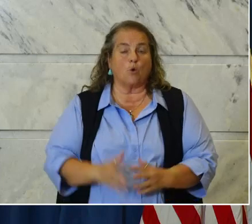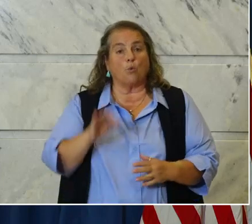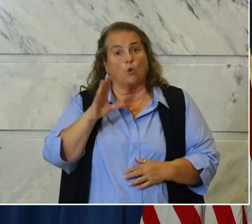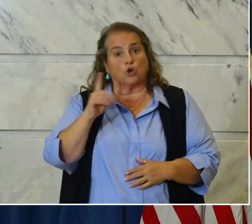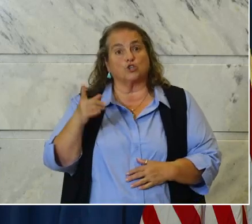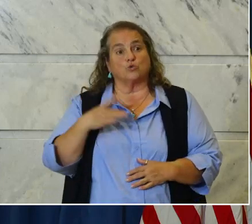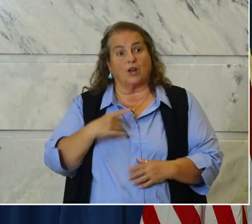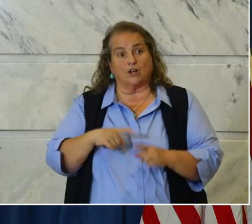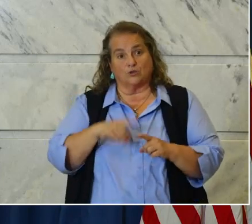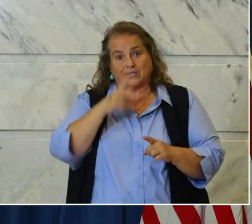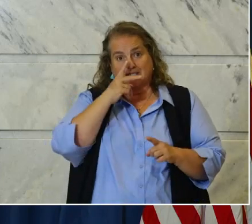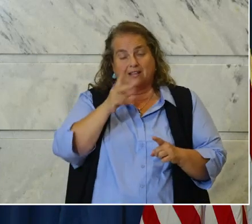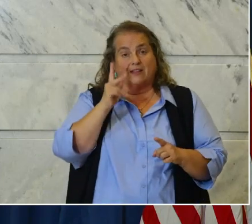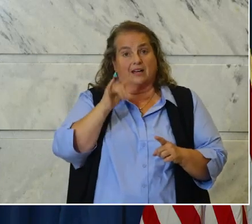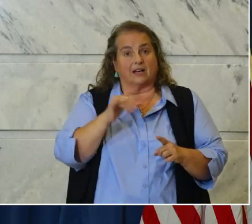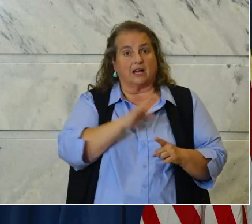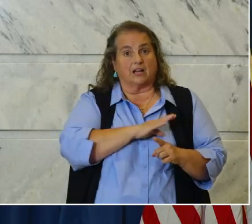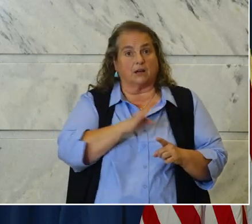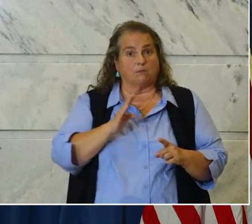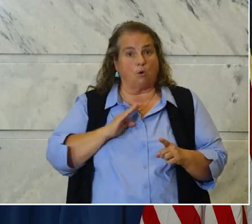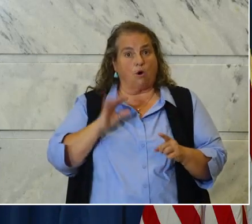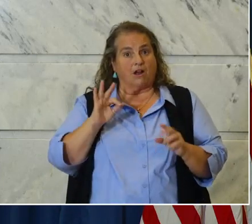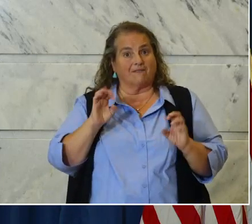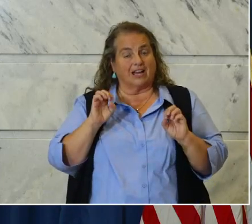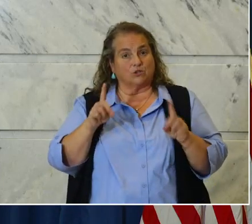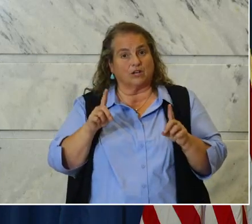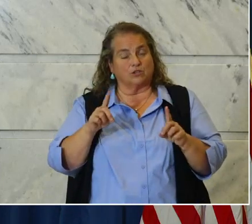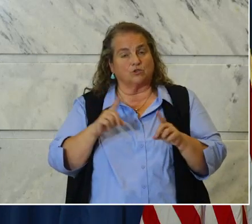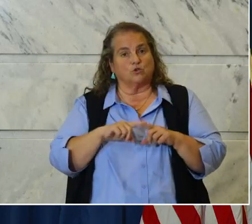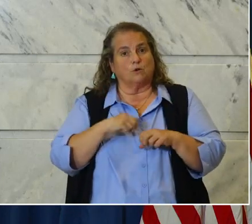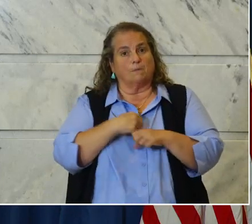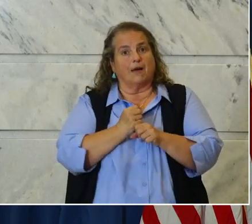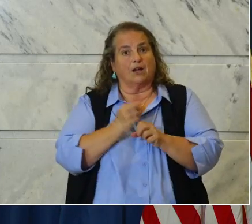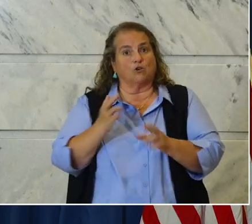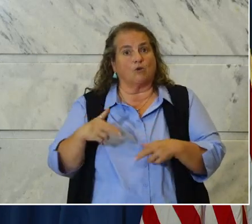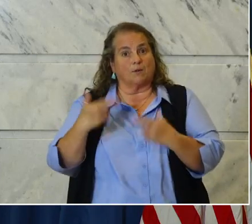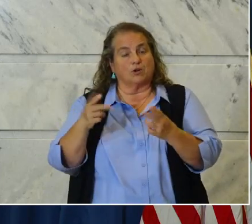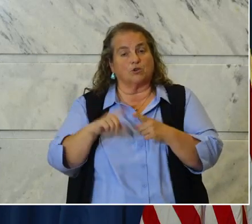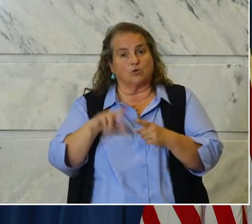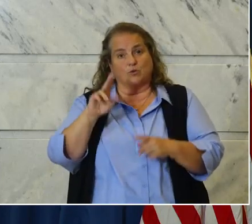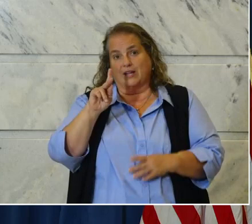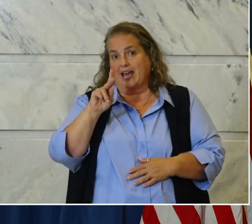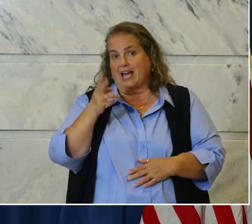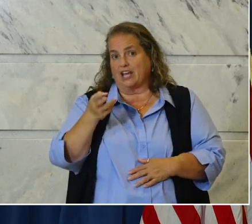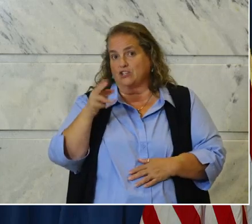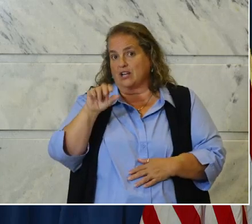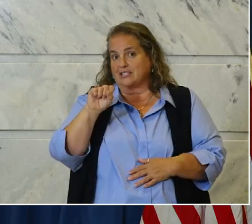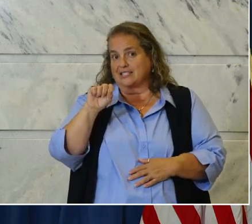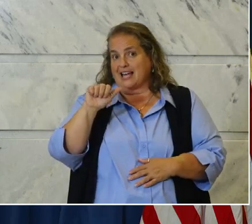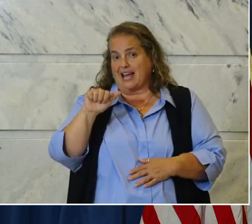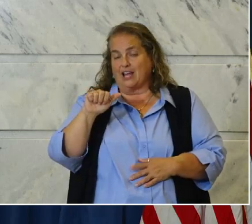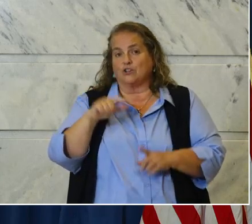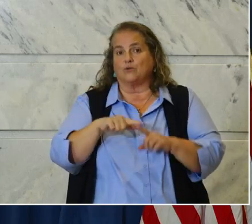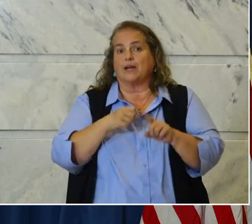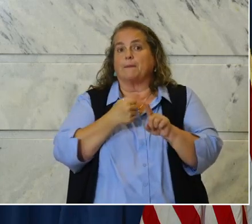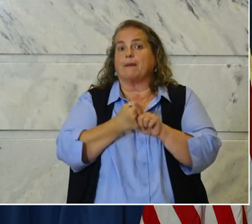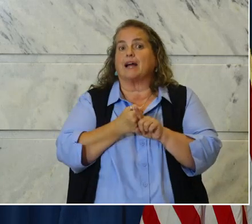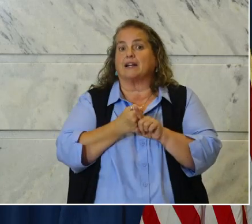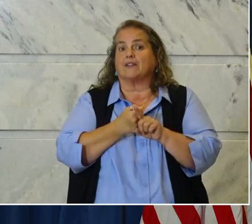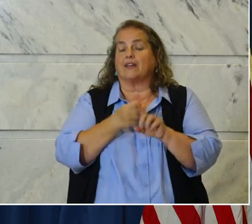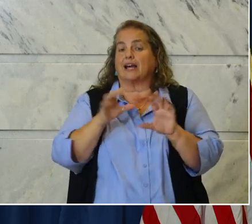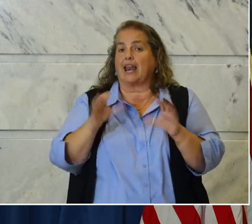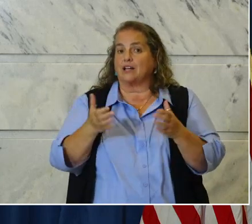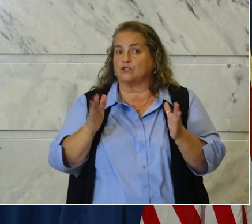some recommendations like HSA? What would you hope that those would be? How could it impact the high school students? So the question